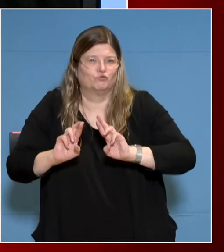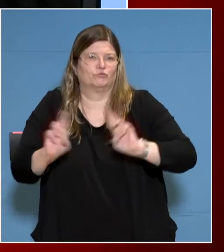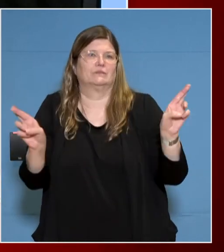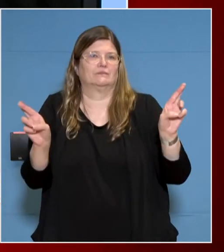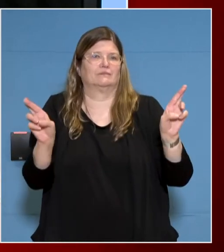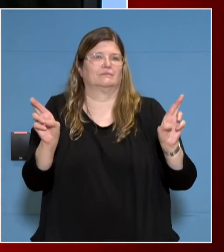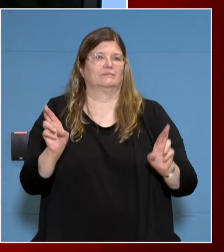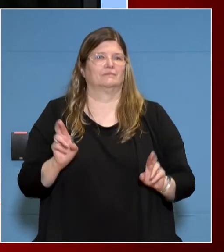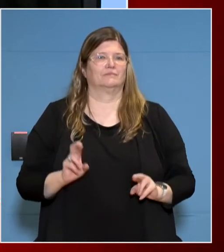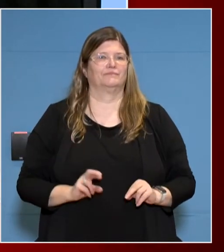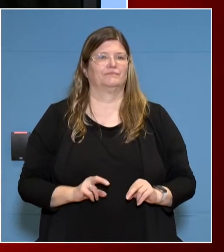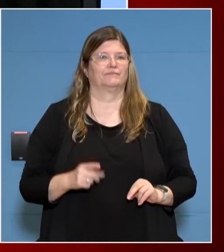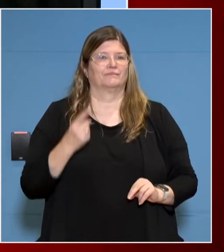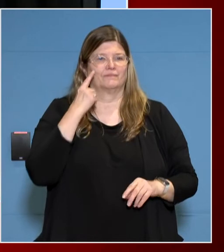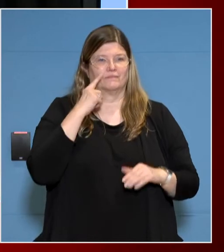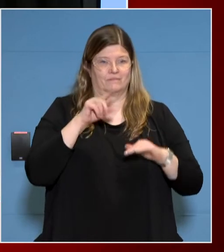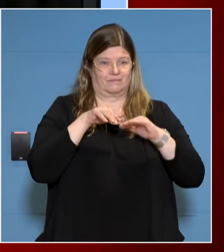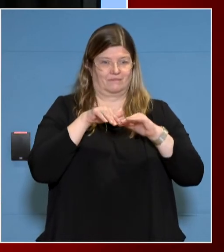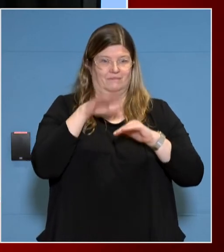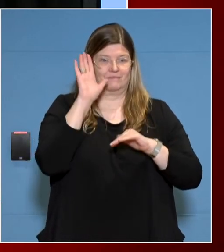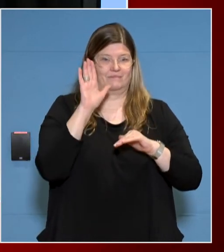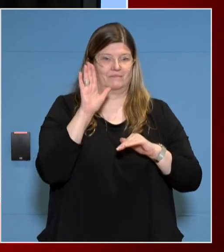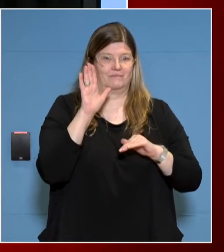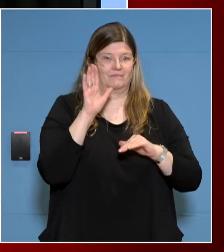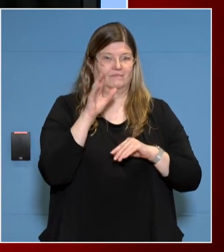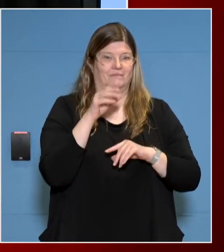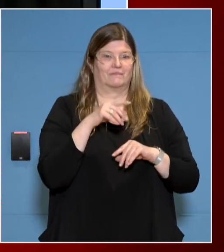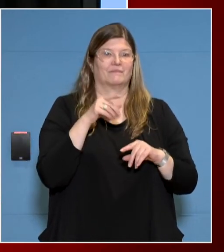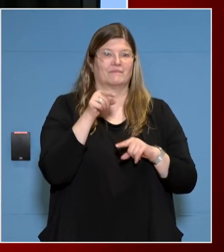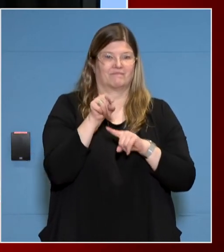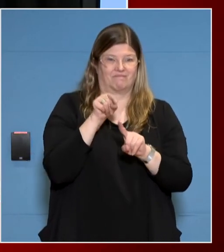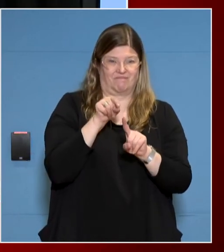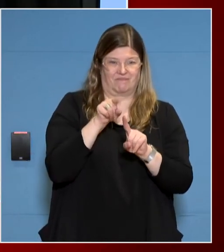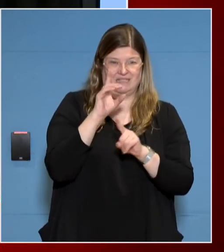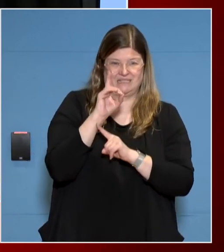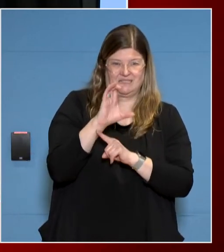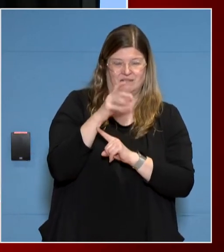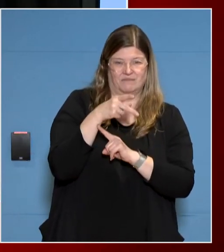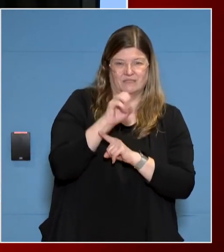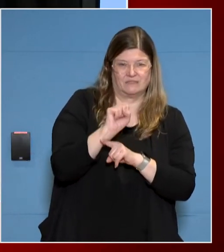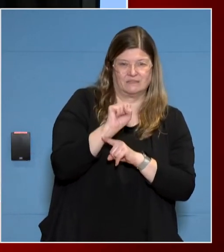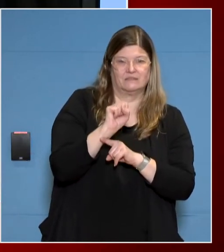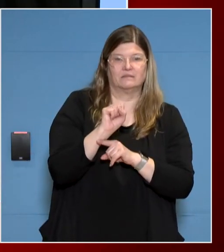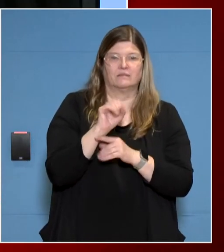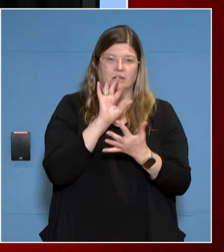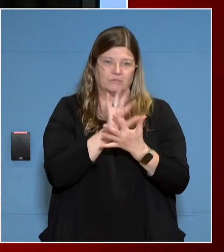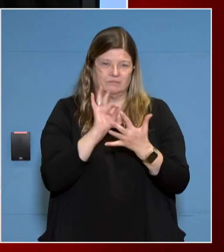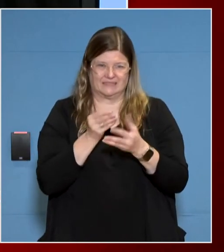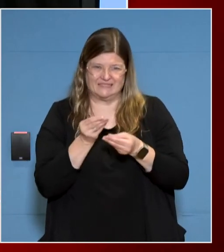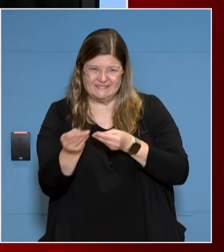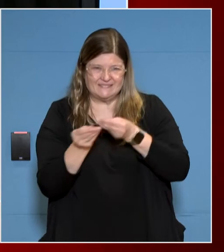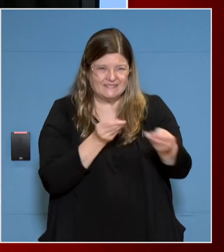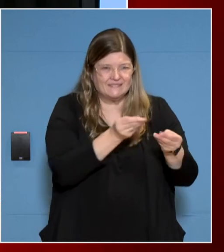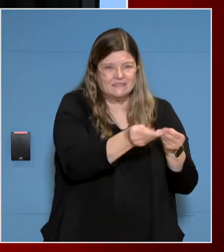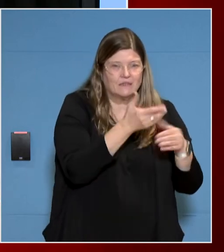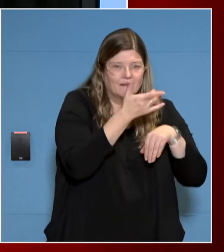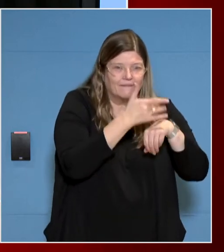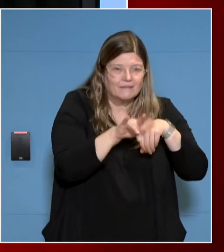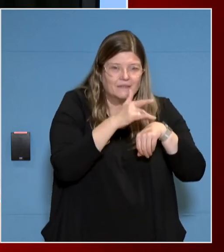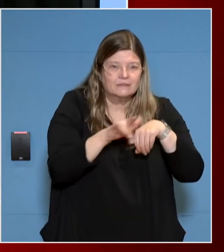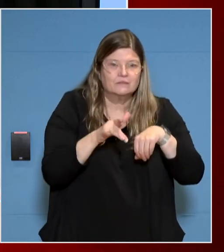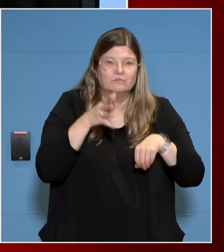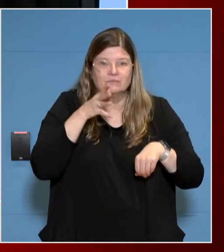Dr. Farabee and DCPS have made those options available in the way that parents and school